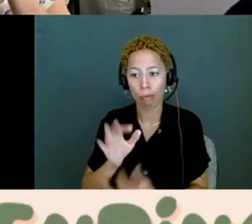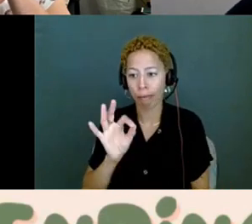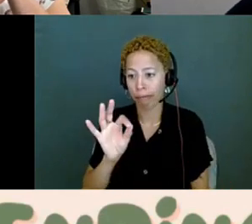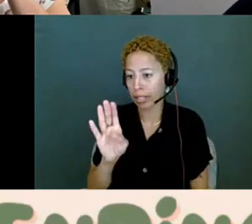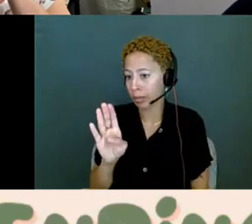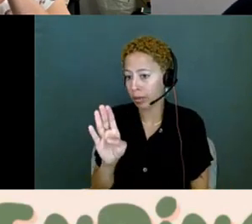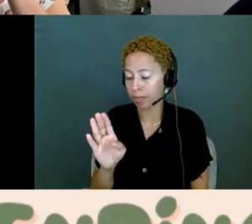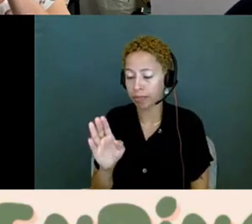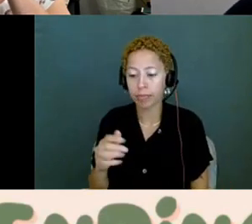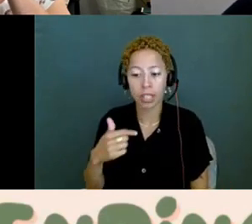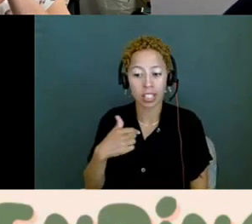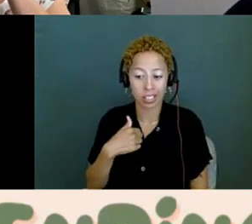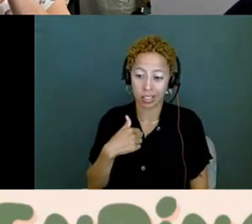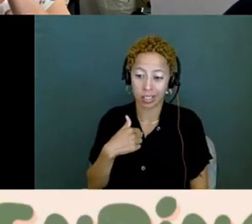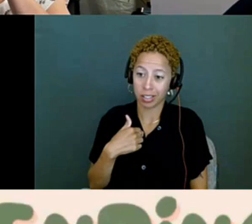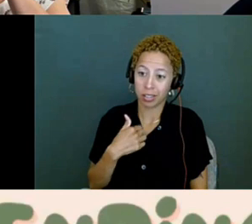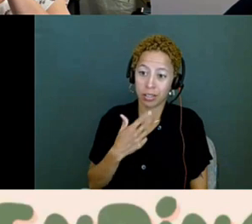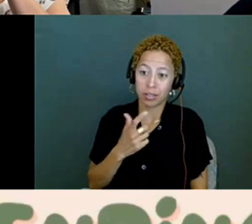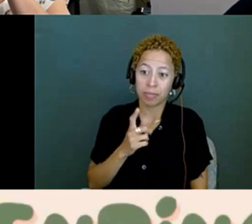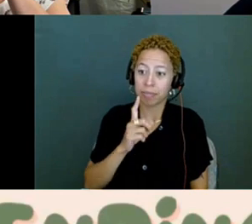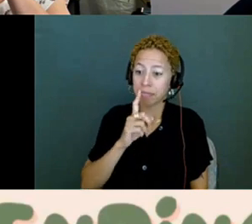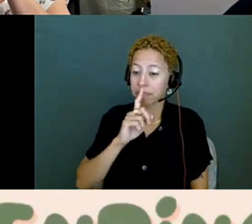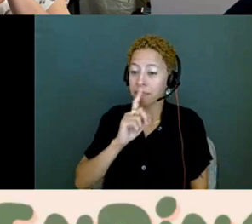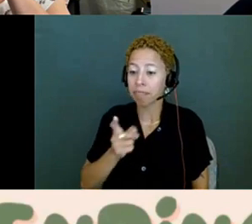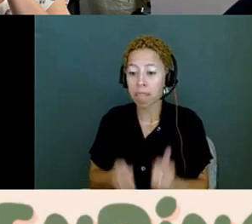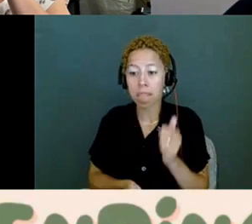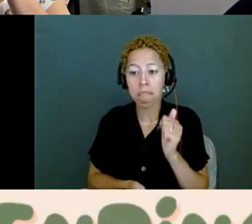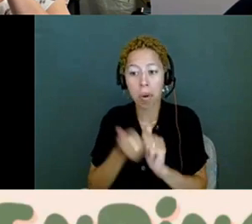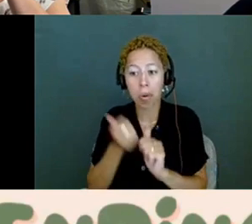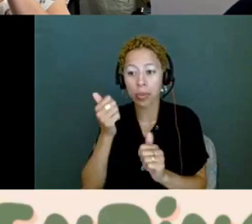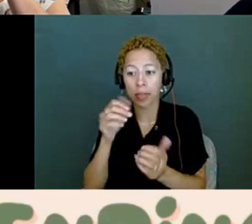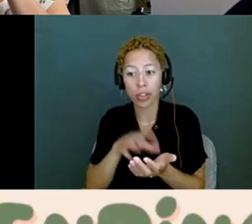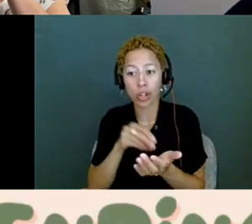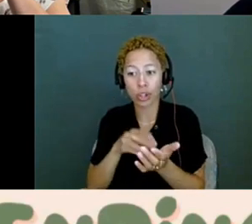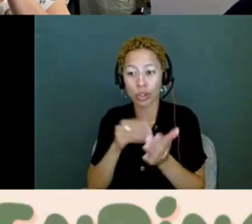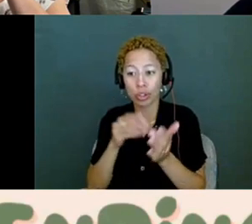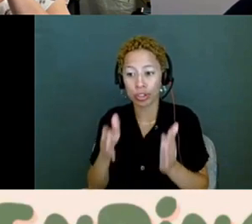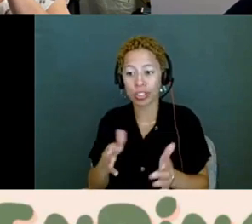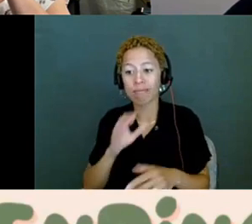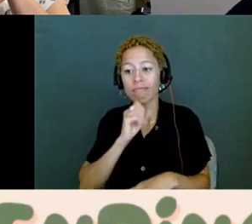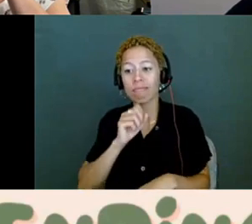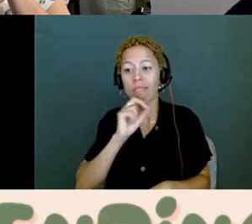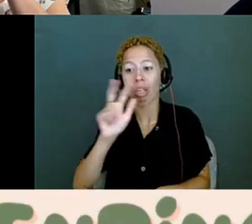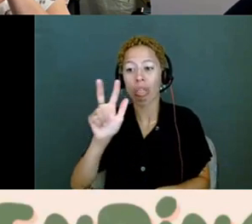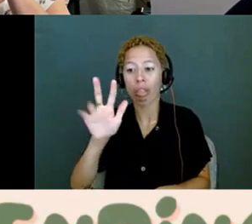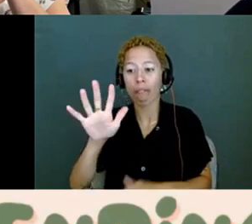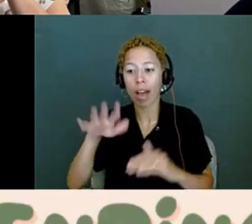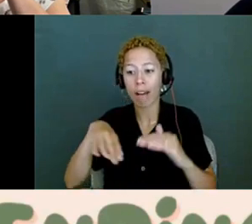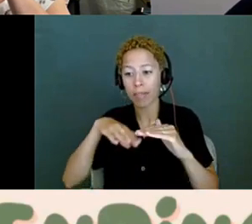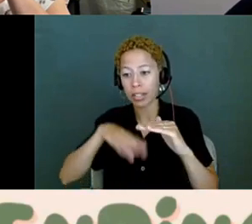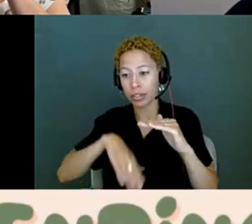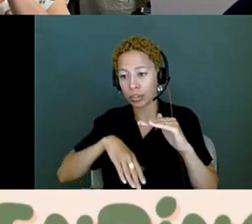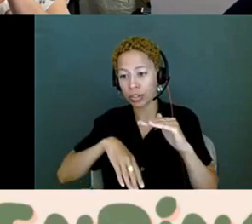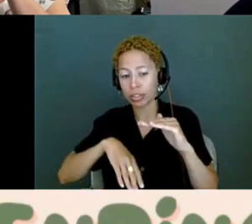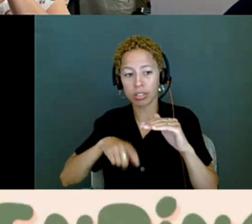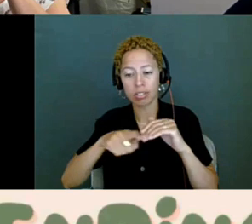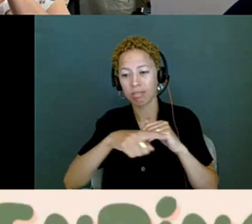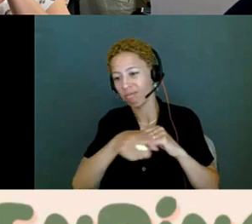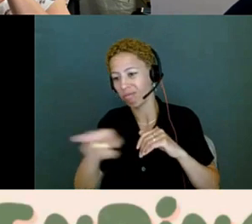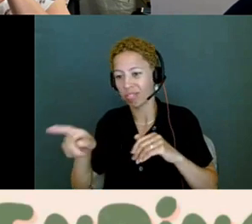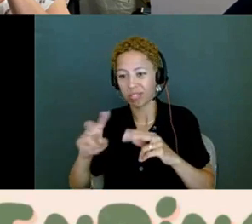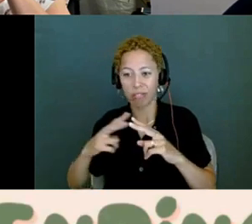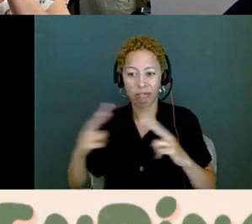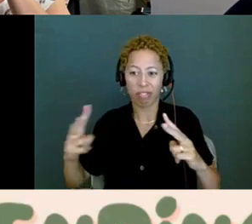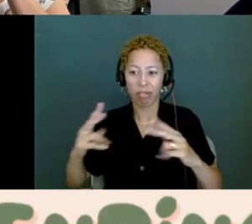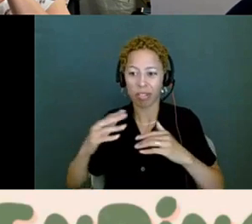I find, well, the majority of our learners are age 35 and under, and they are very, very comfortable talking